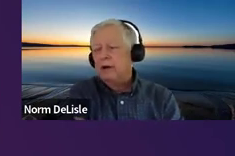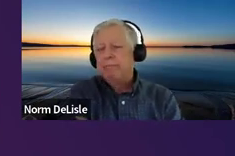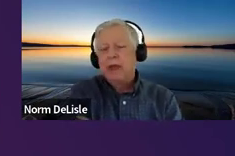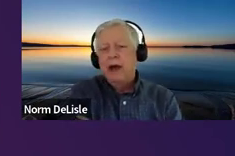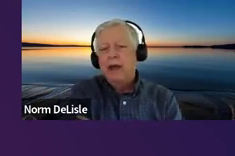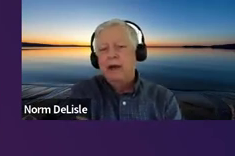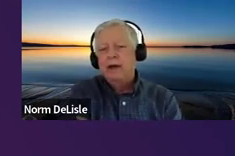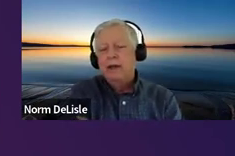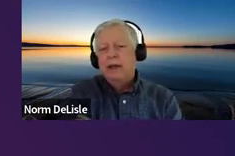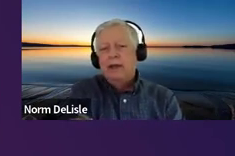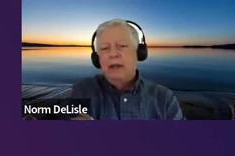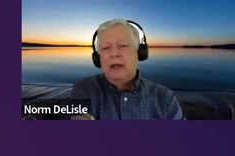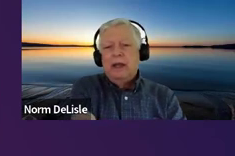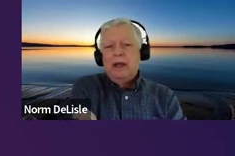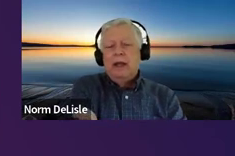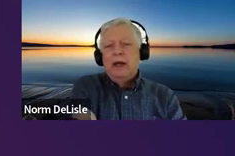And